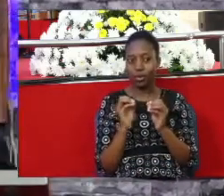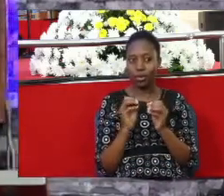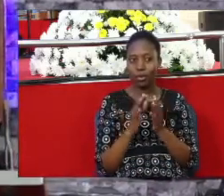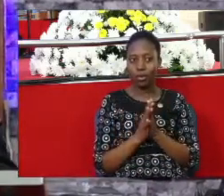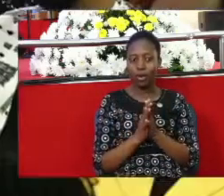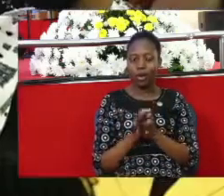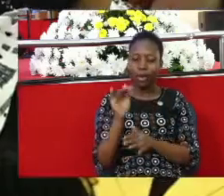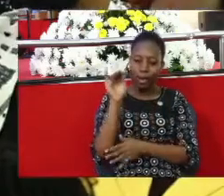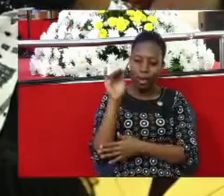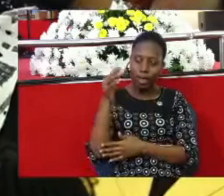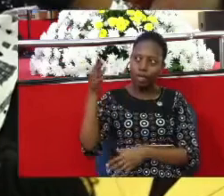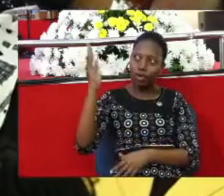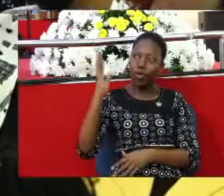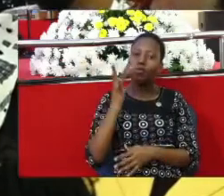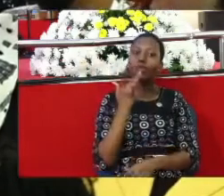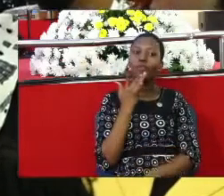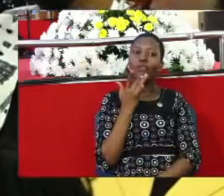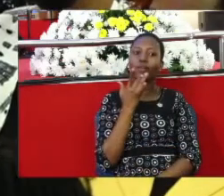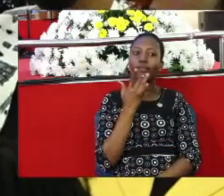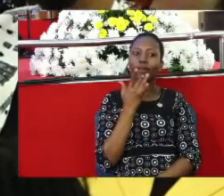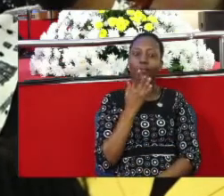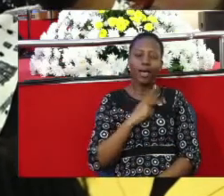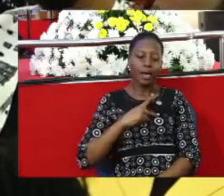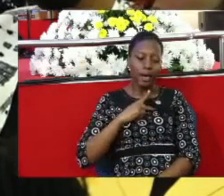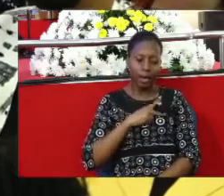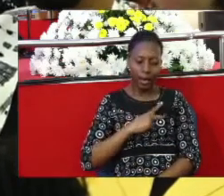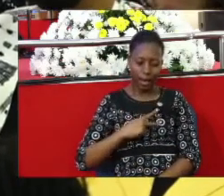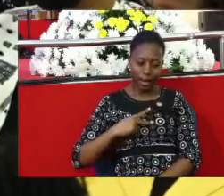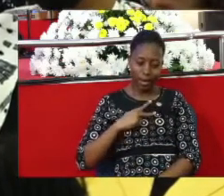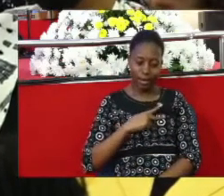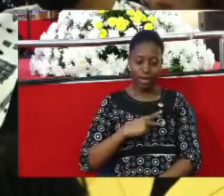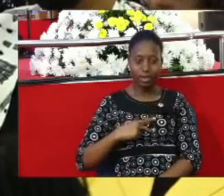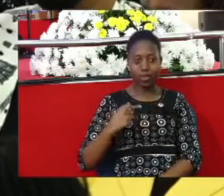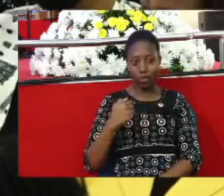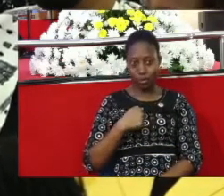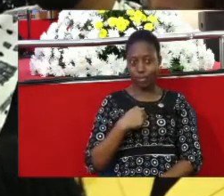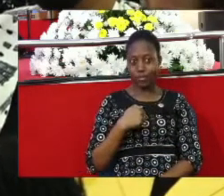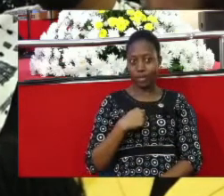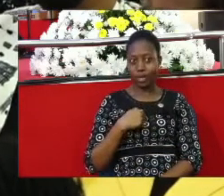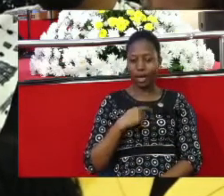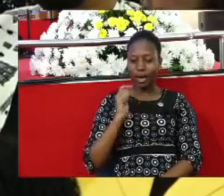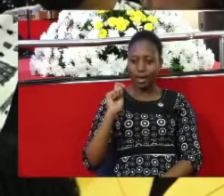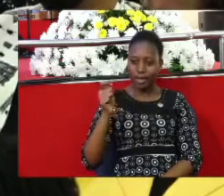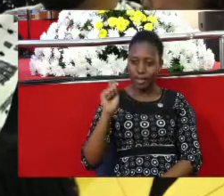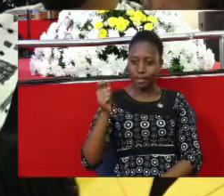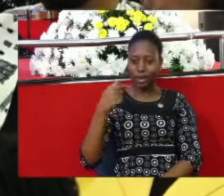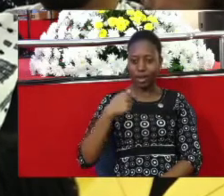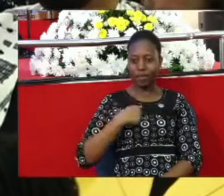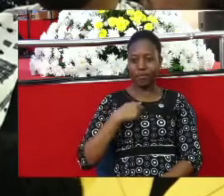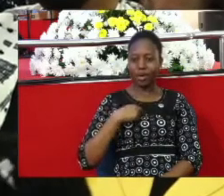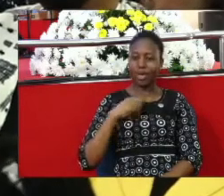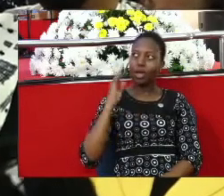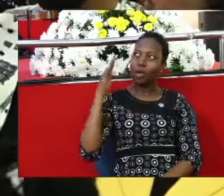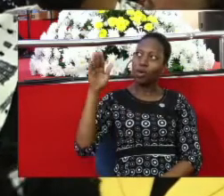upon me, bestow kindness upon me, intensify in me your will and purpose.